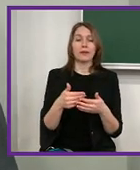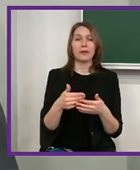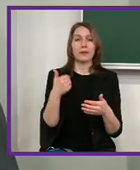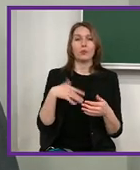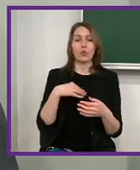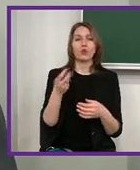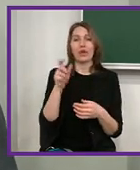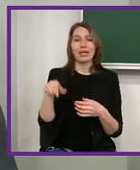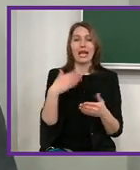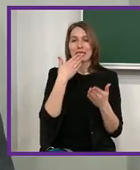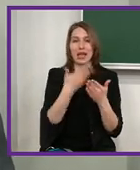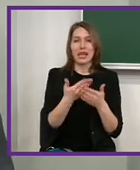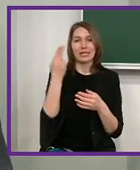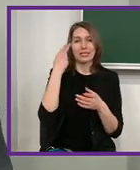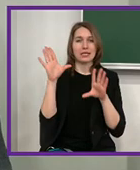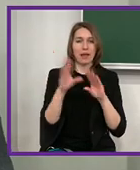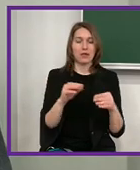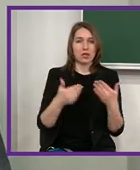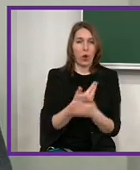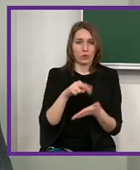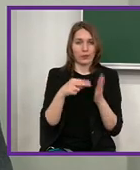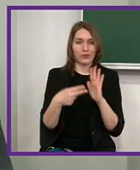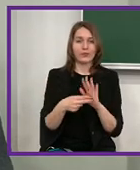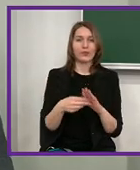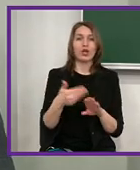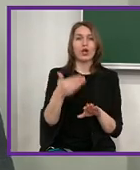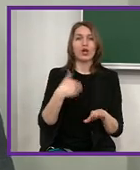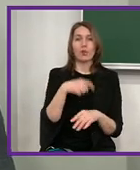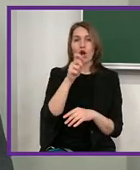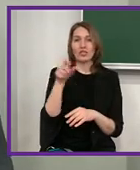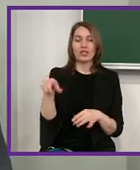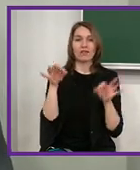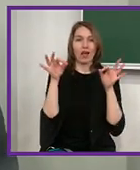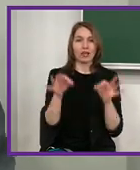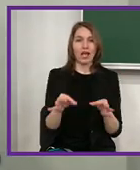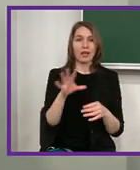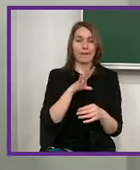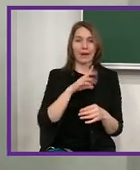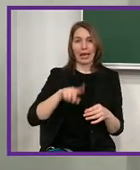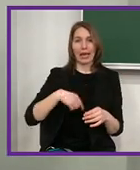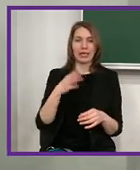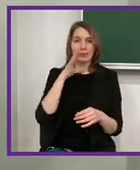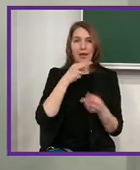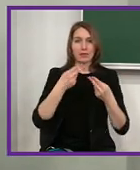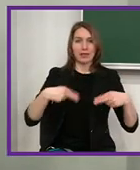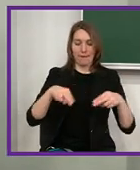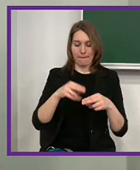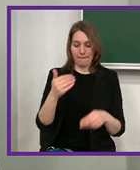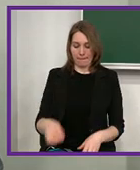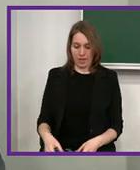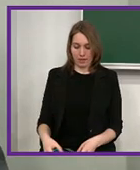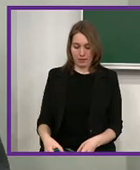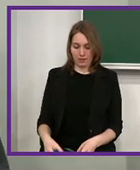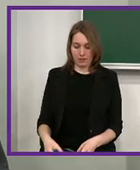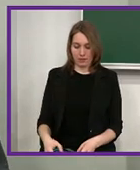was human rights was a sustainability department initiative. Other company functions, especially those who communicated and interacted directly